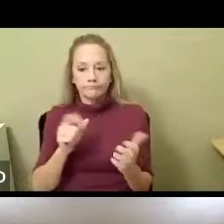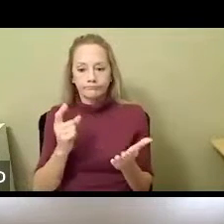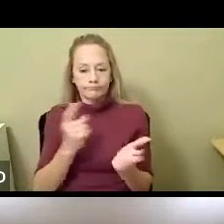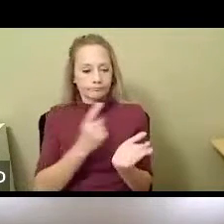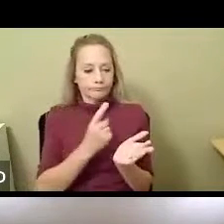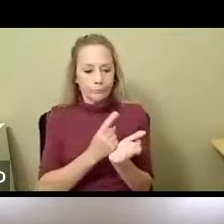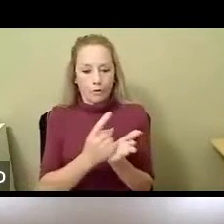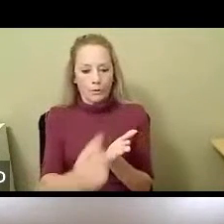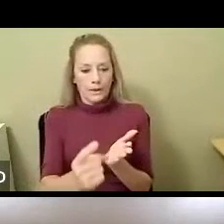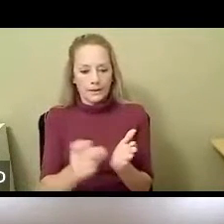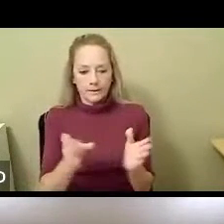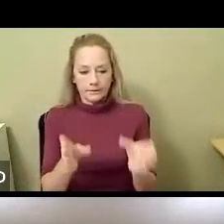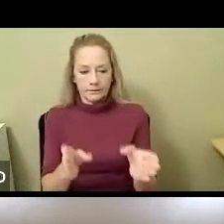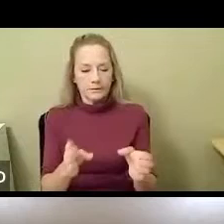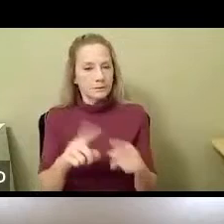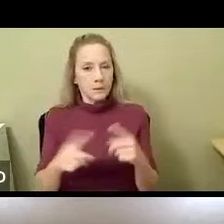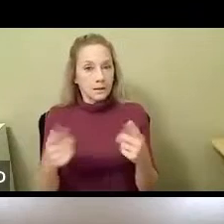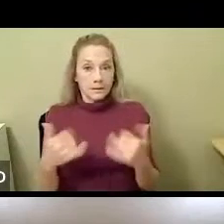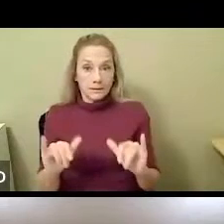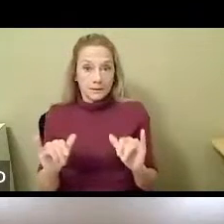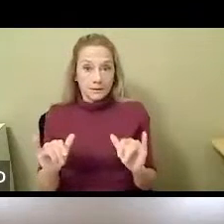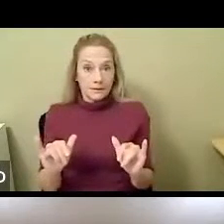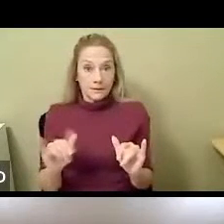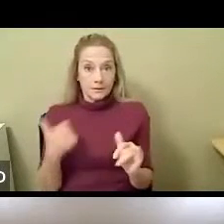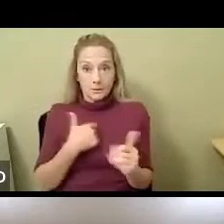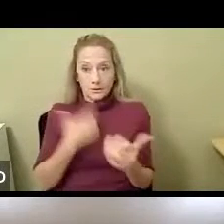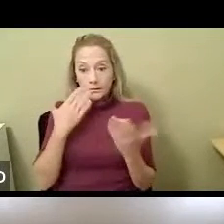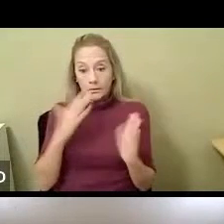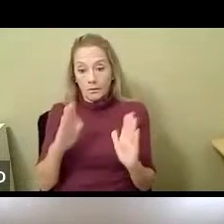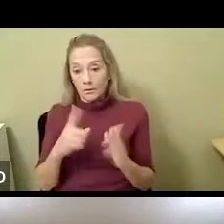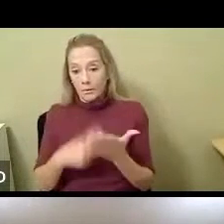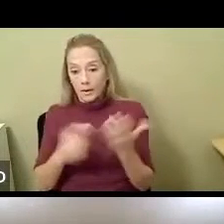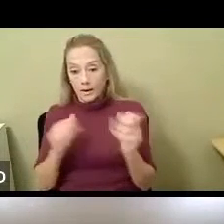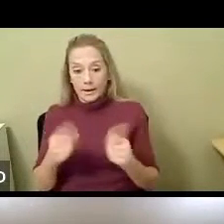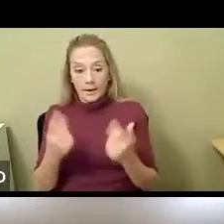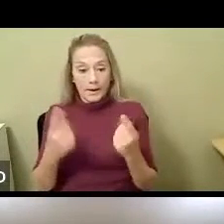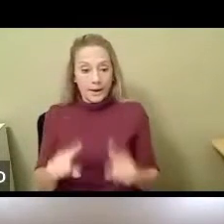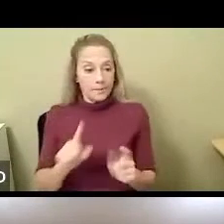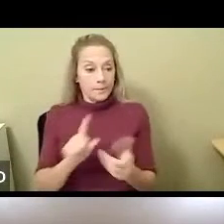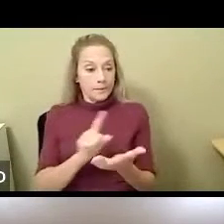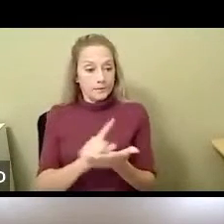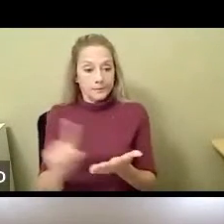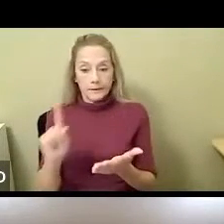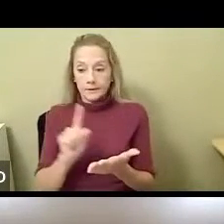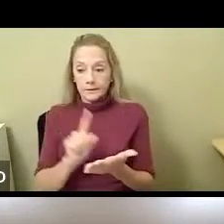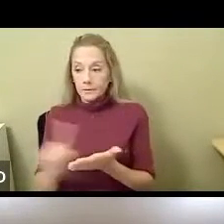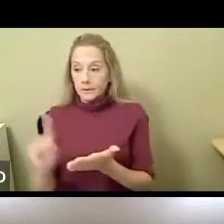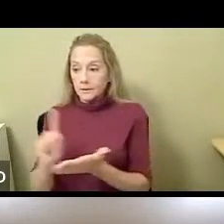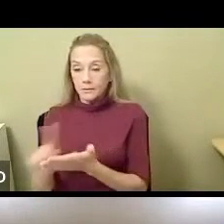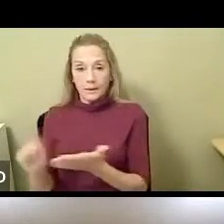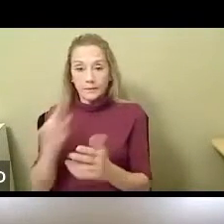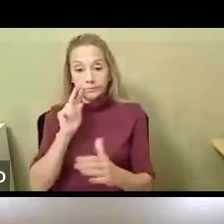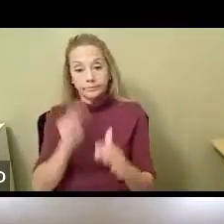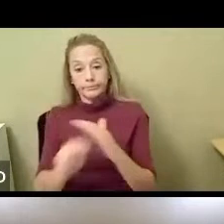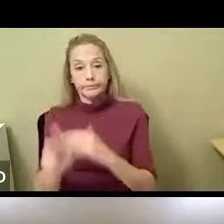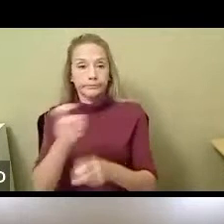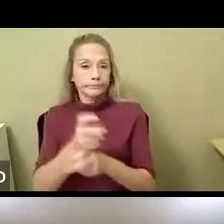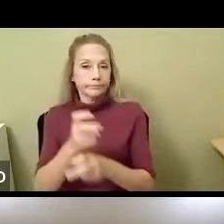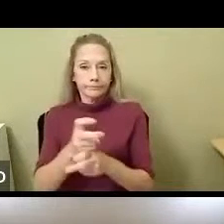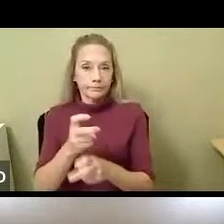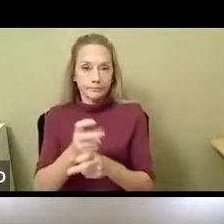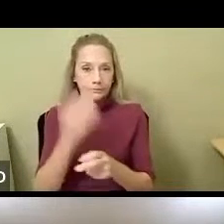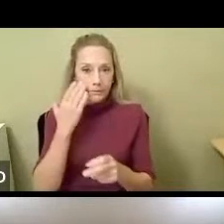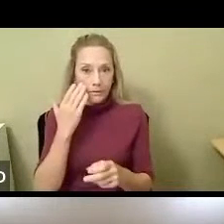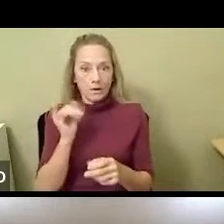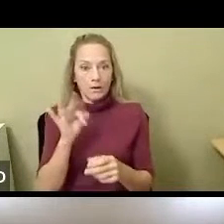later. But again, we don't know what could happen from week to week. And there's no way of predicting whether that would be the critical